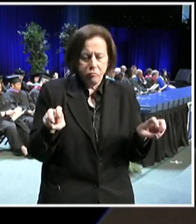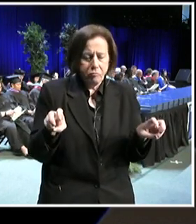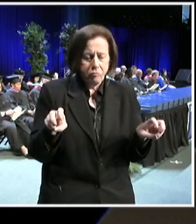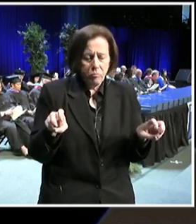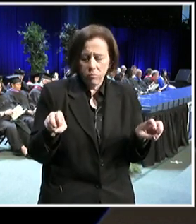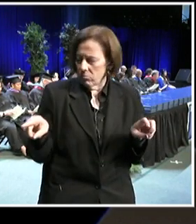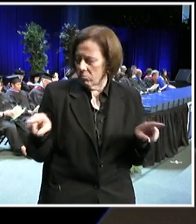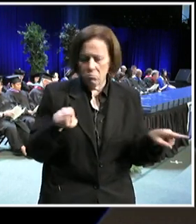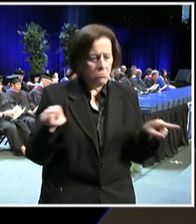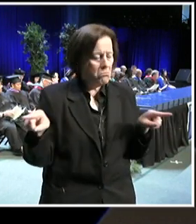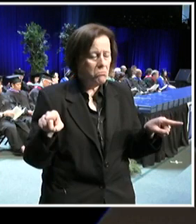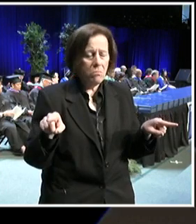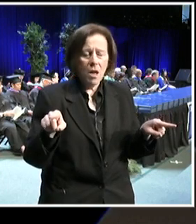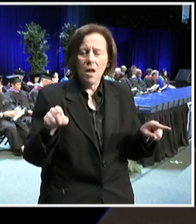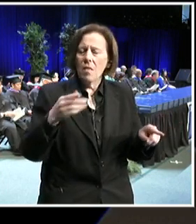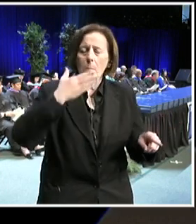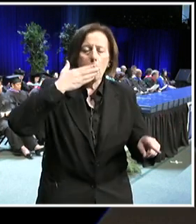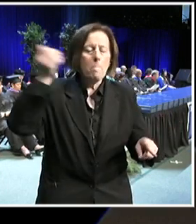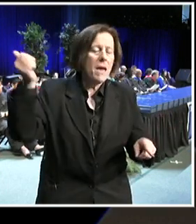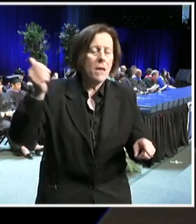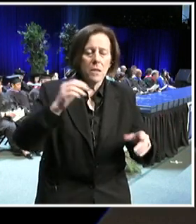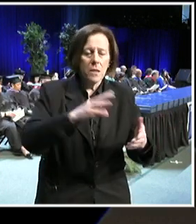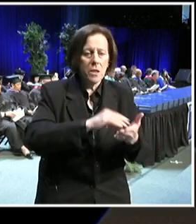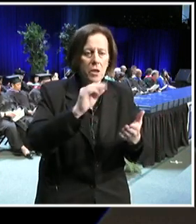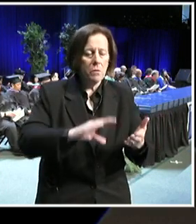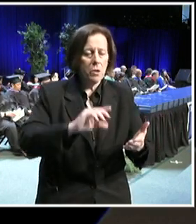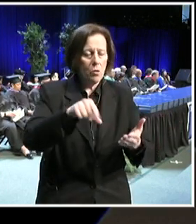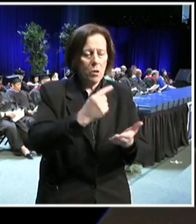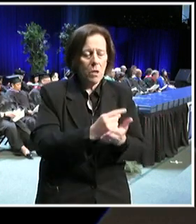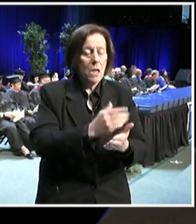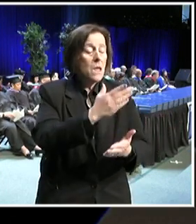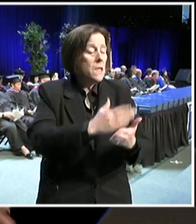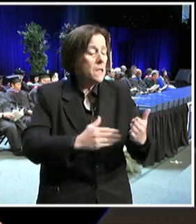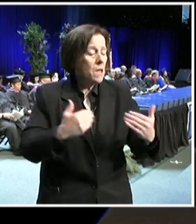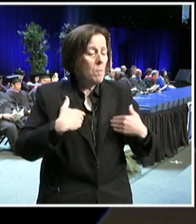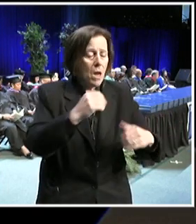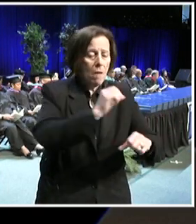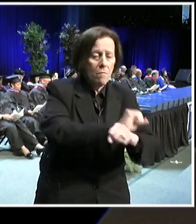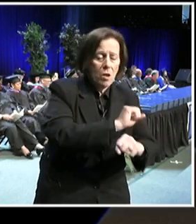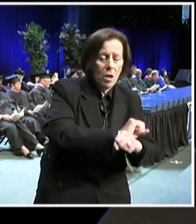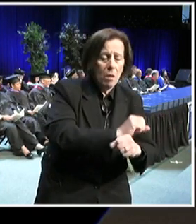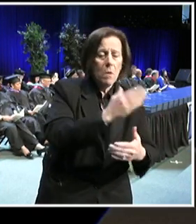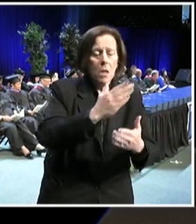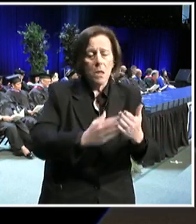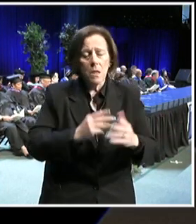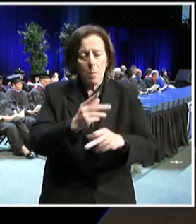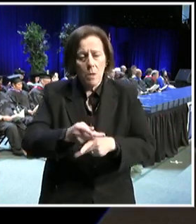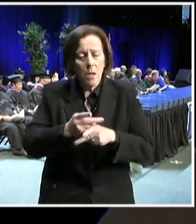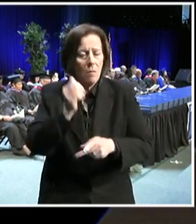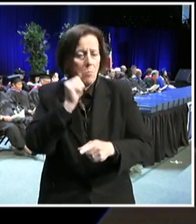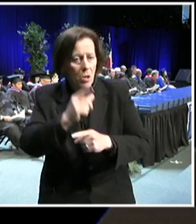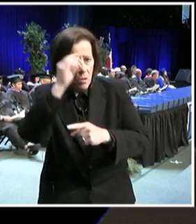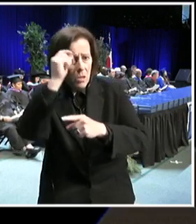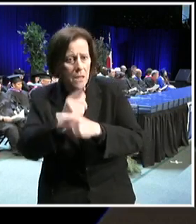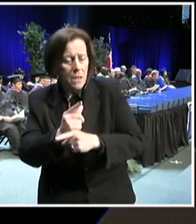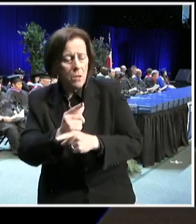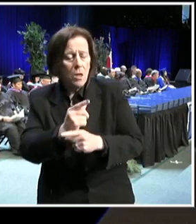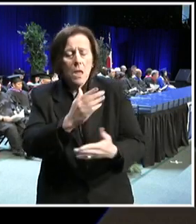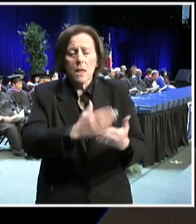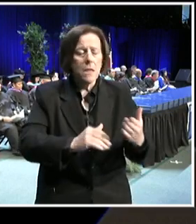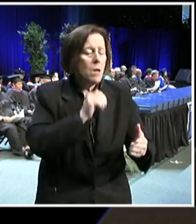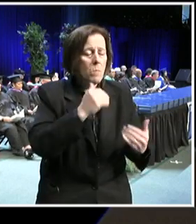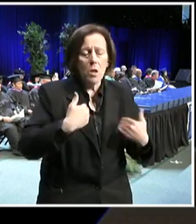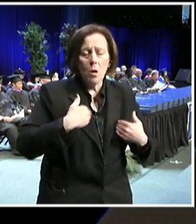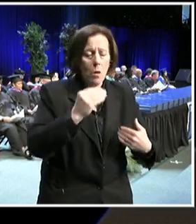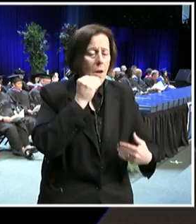tenacious students graduating this year. Some of us have jobs, some of us have siblings we take care of, and some of us don't have homes. Some